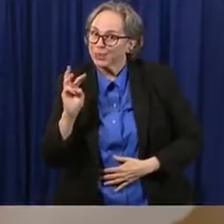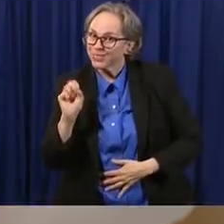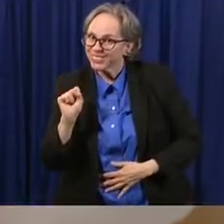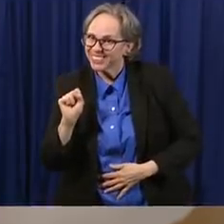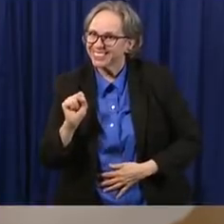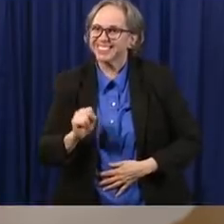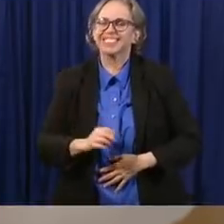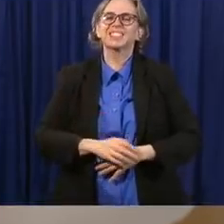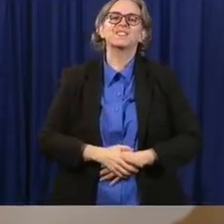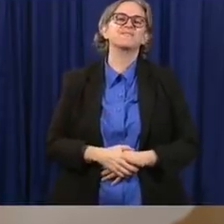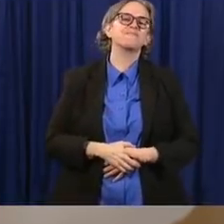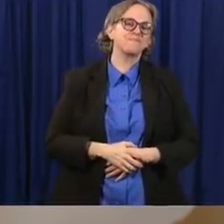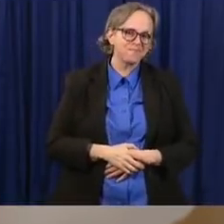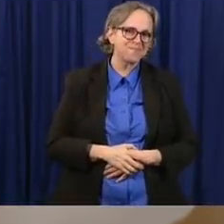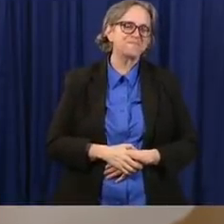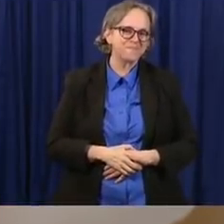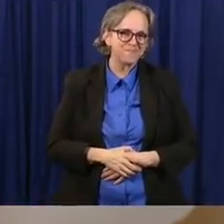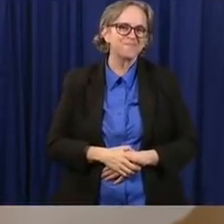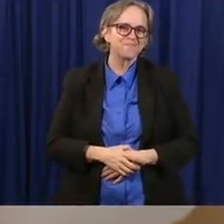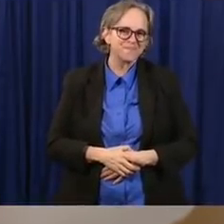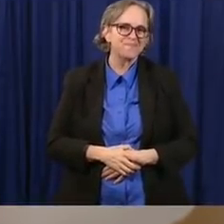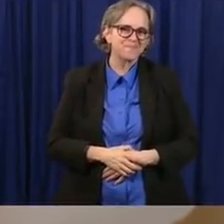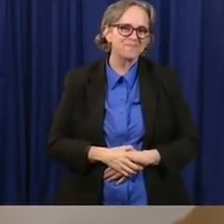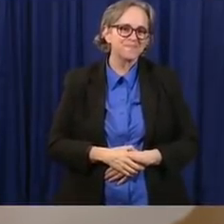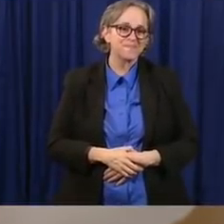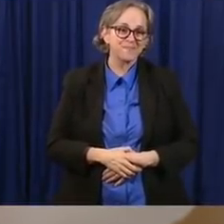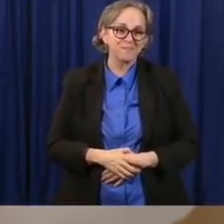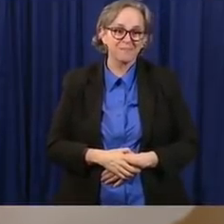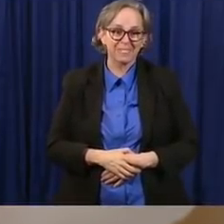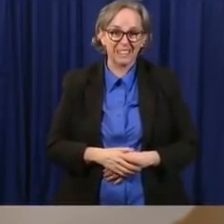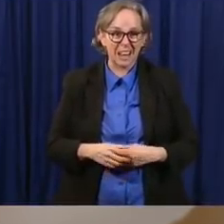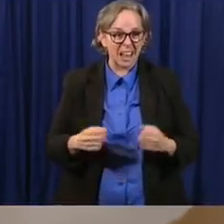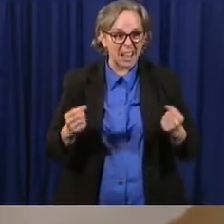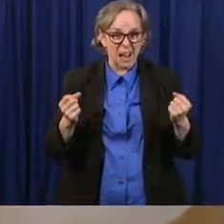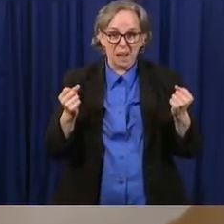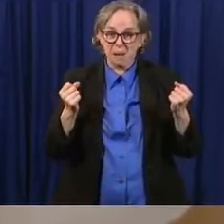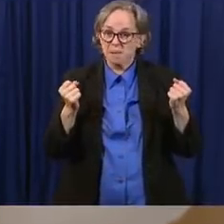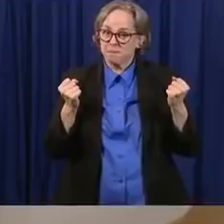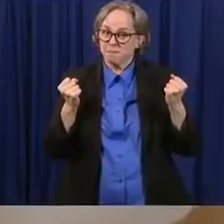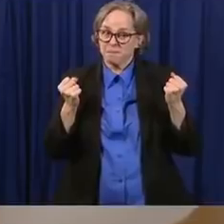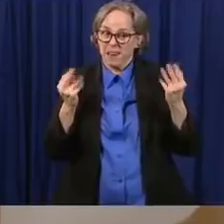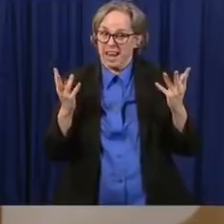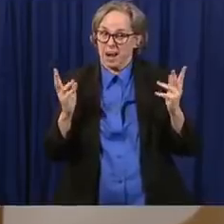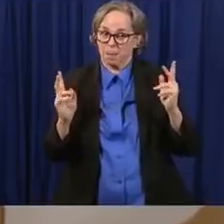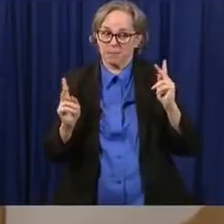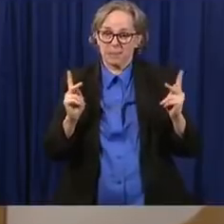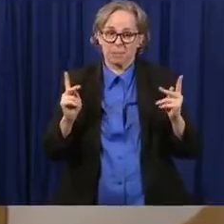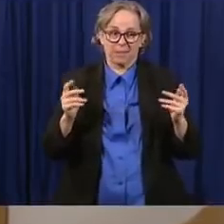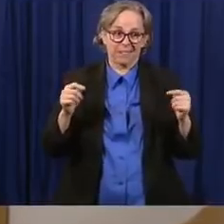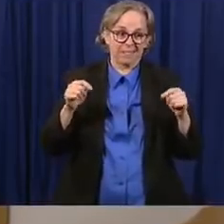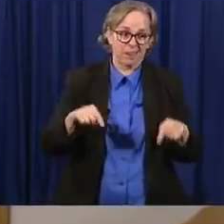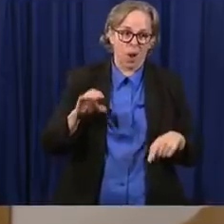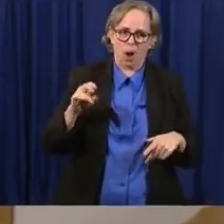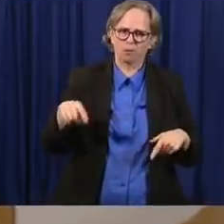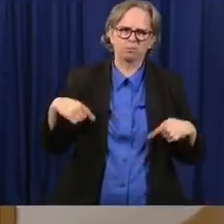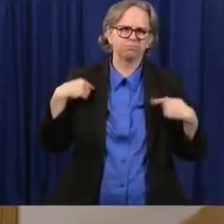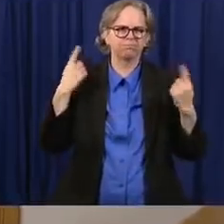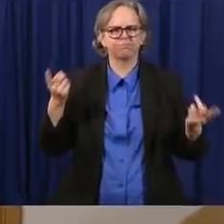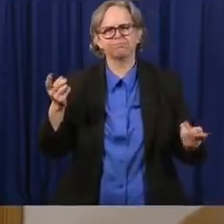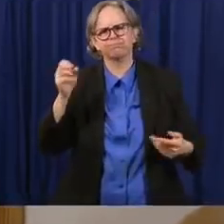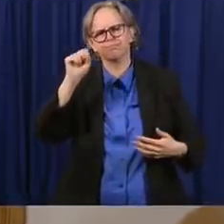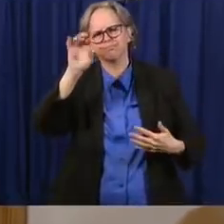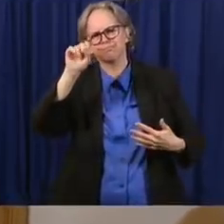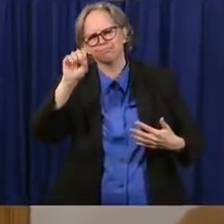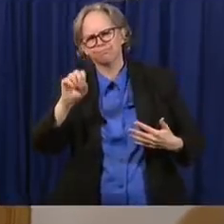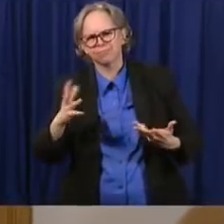We have this announcement. There are many Ohioans we've talked about who are on the front line who are really